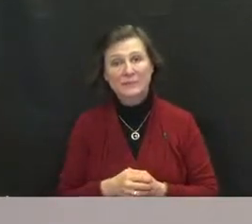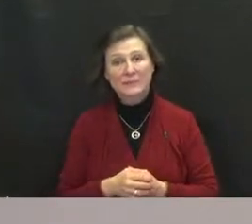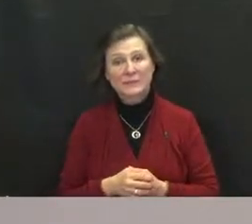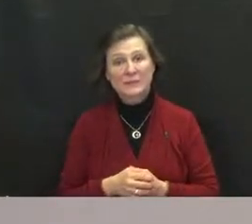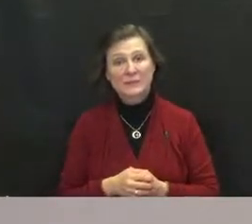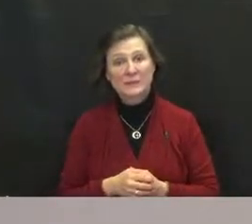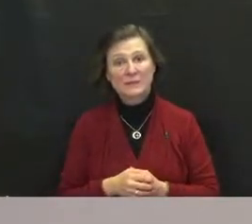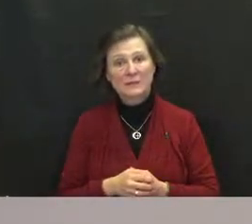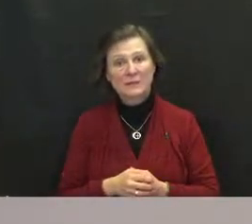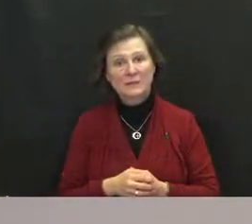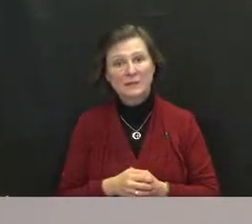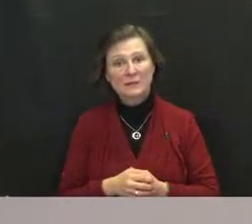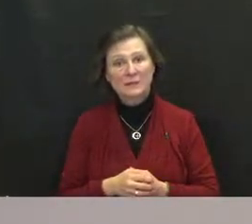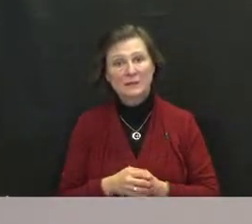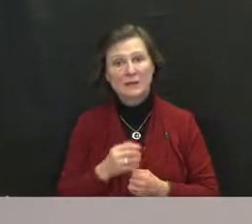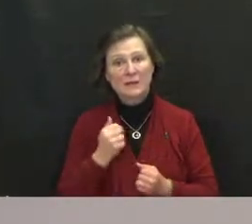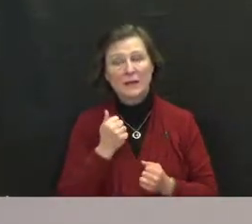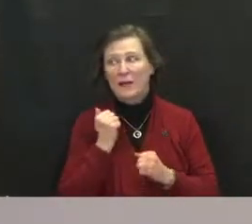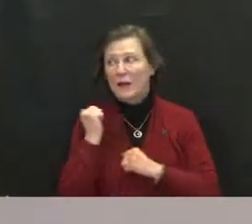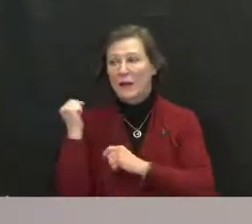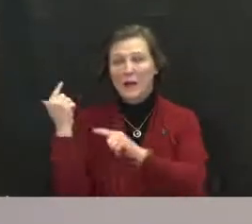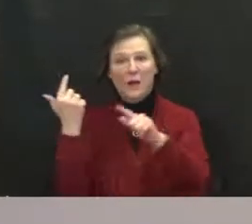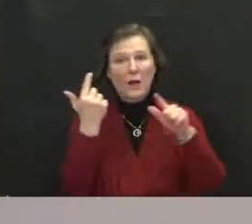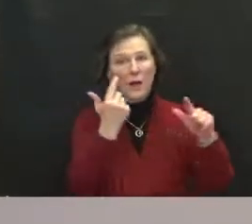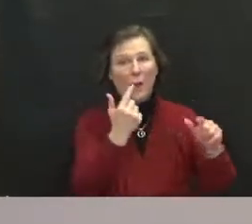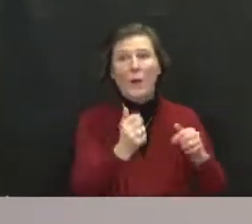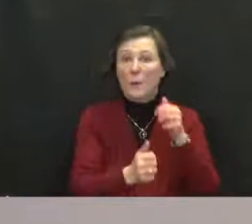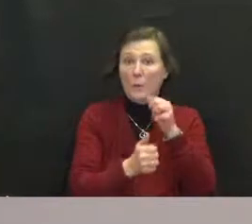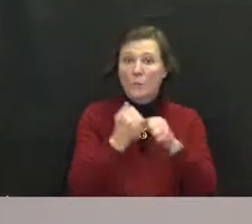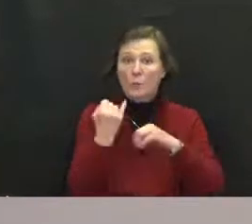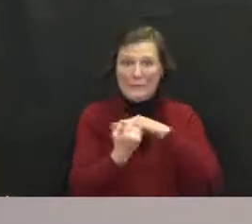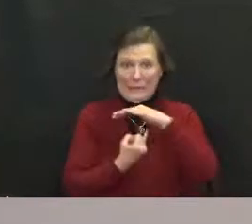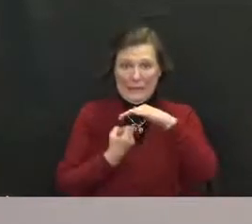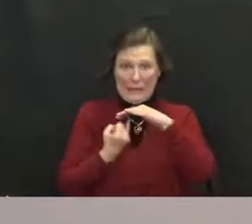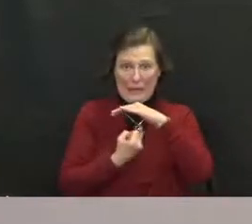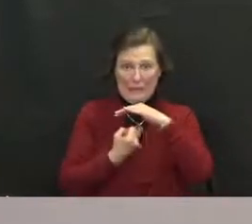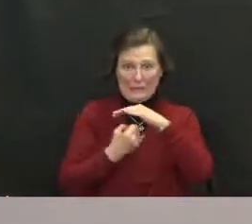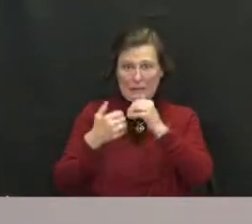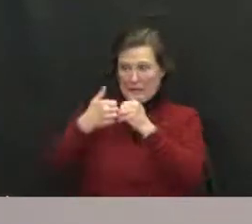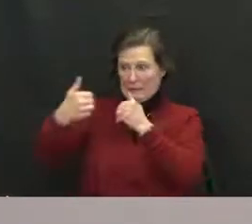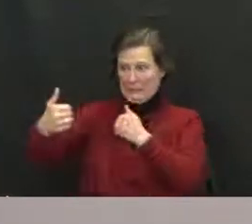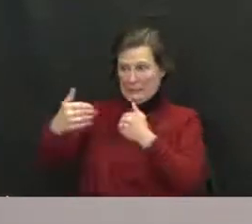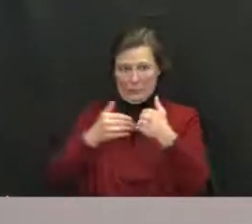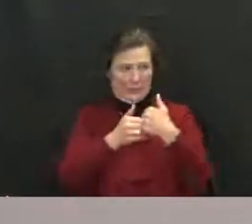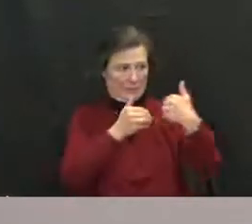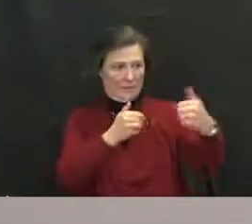And all of us have mostly been isolated from one another.